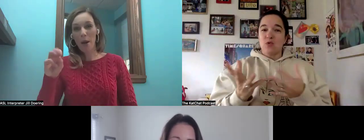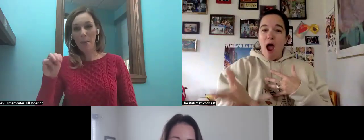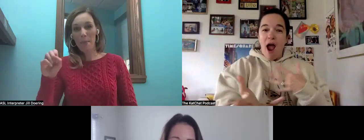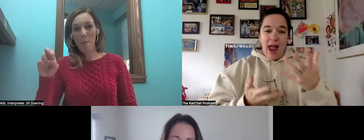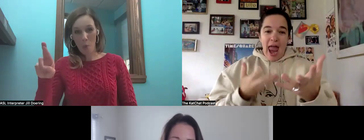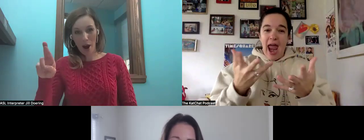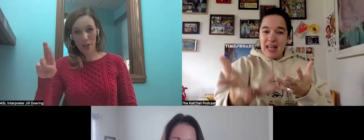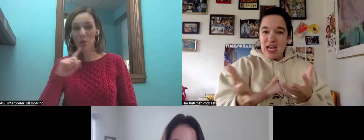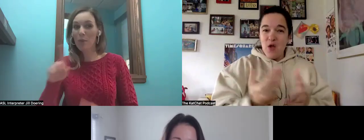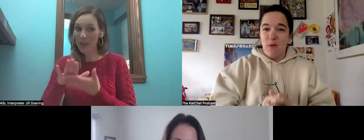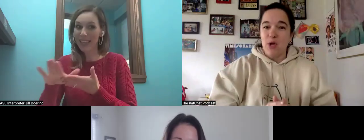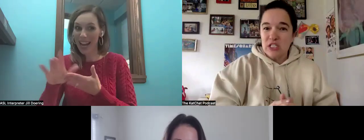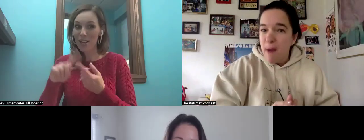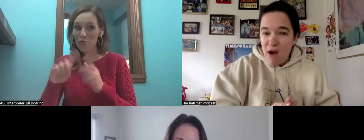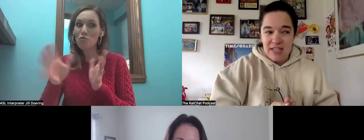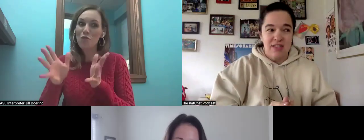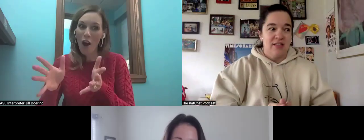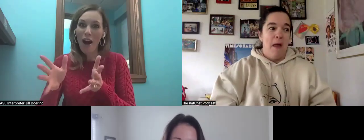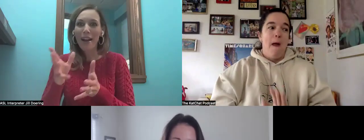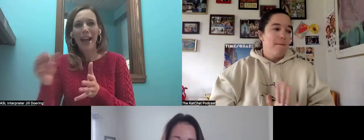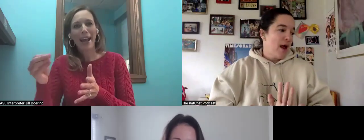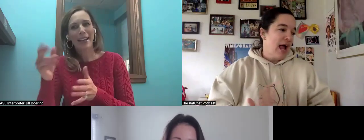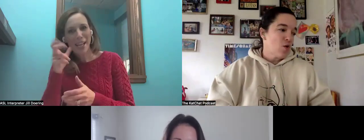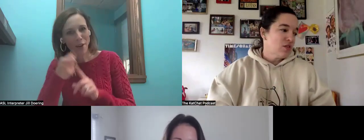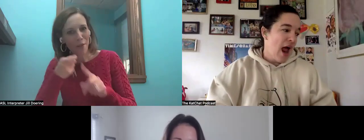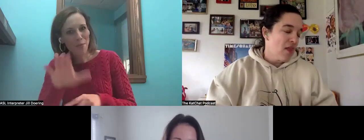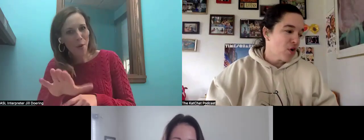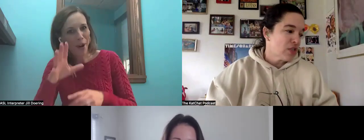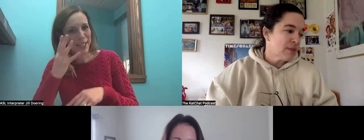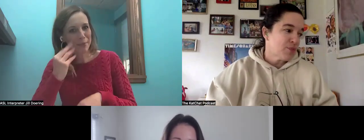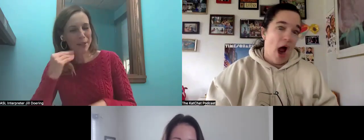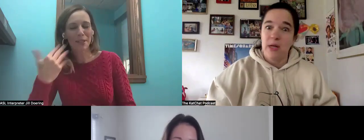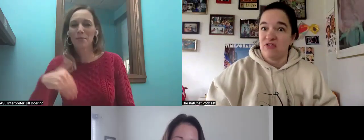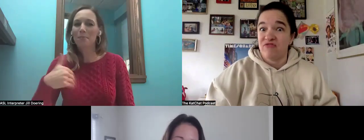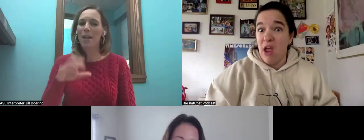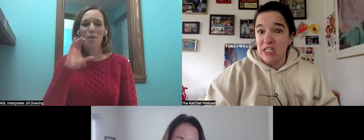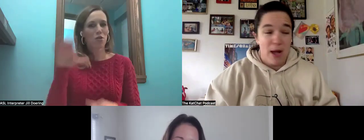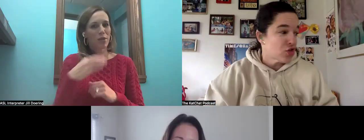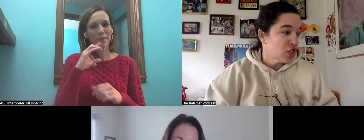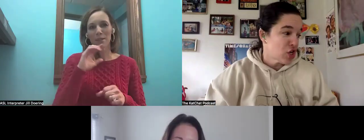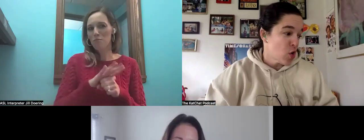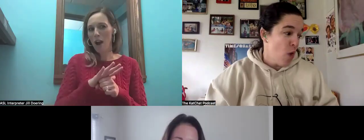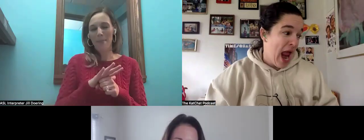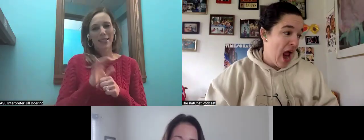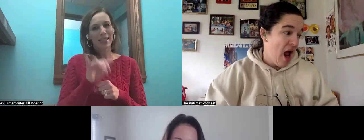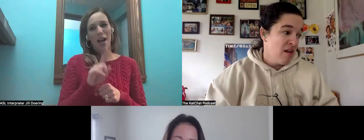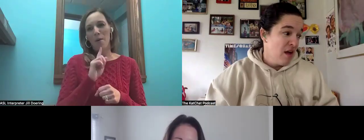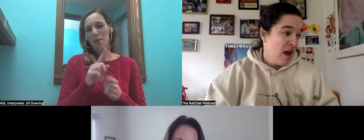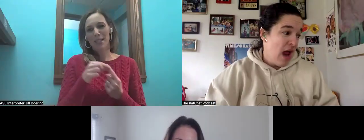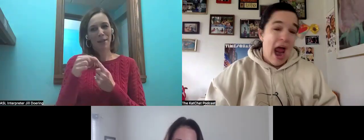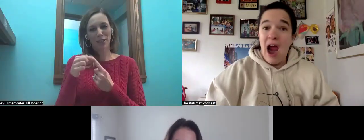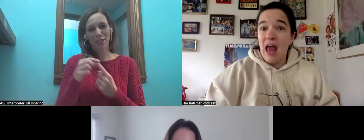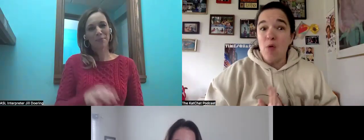nice to talk and hear from the experiences. But like you said, the Christmas promise was very special to do,